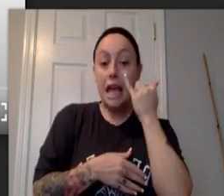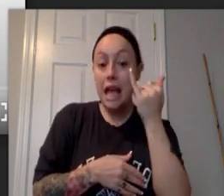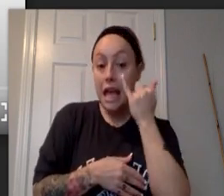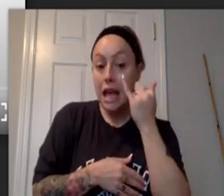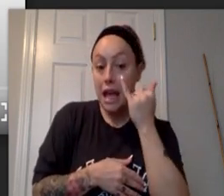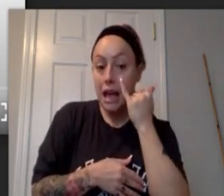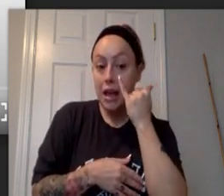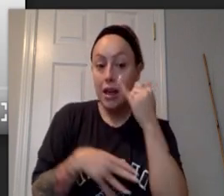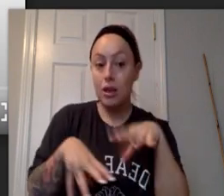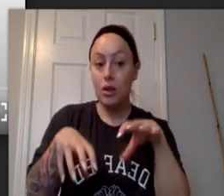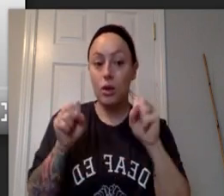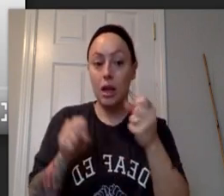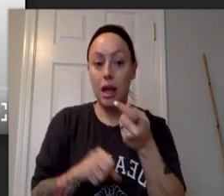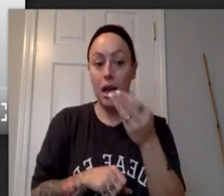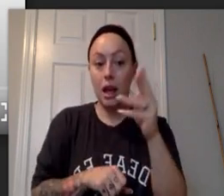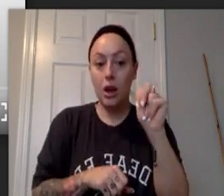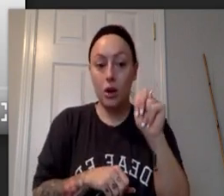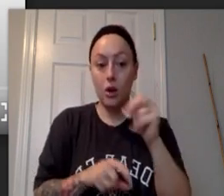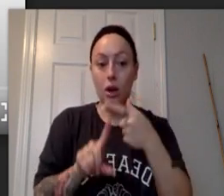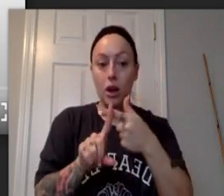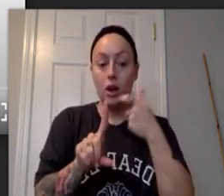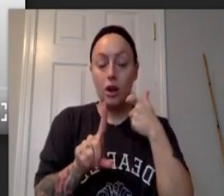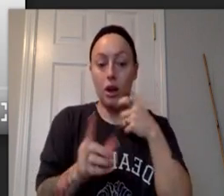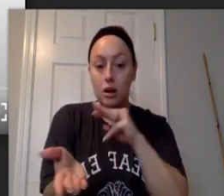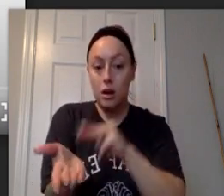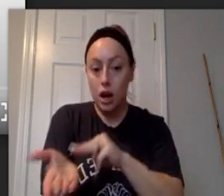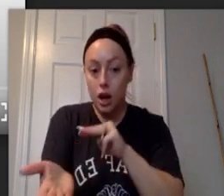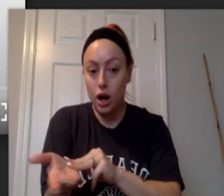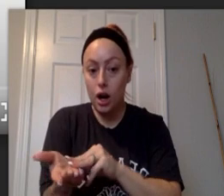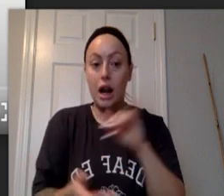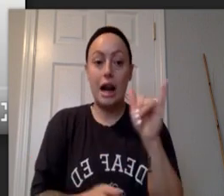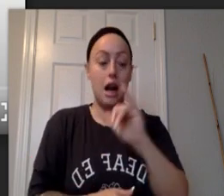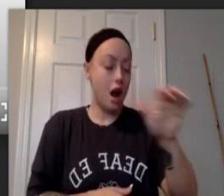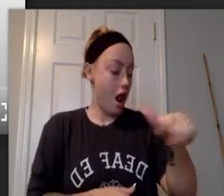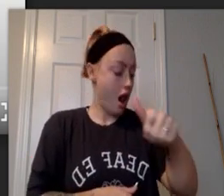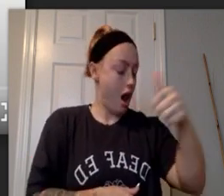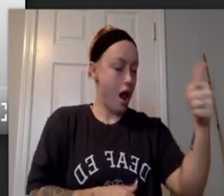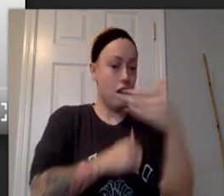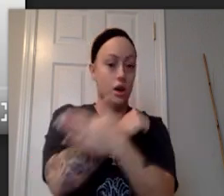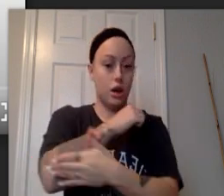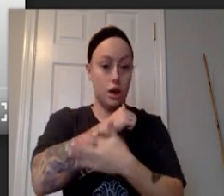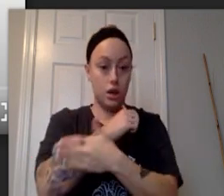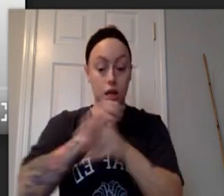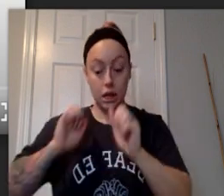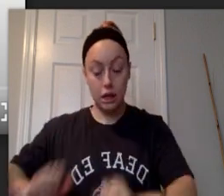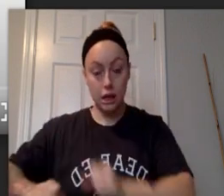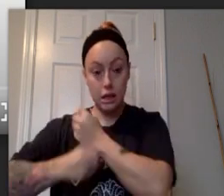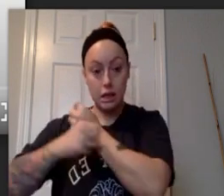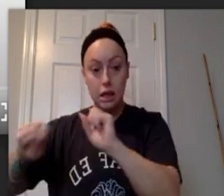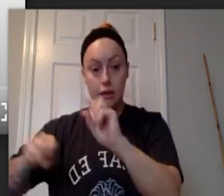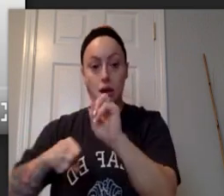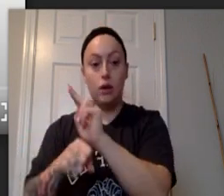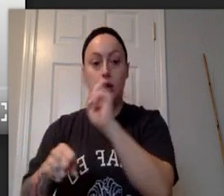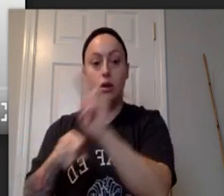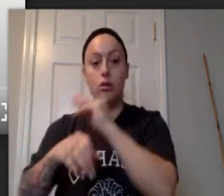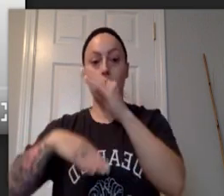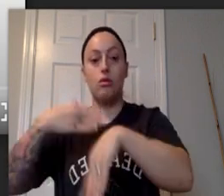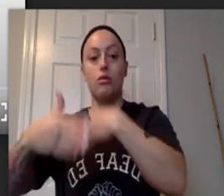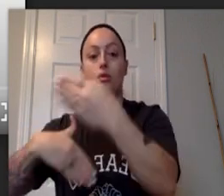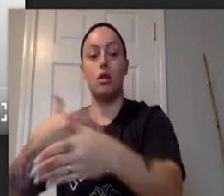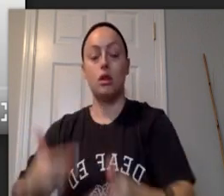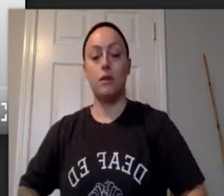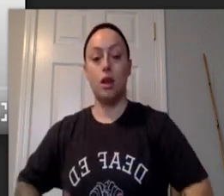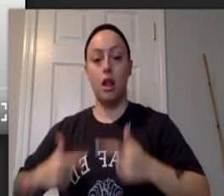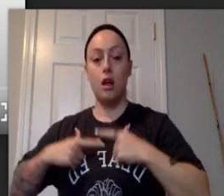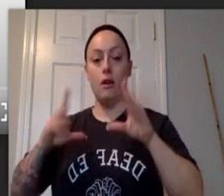your heroin from a doctor like they do in Switzerland, like they do in Vancouver, you could safely use for the rest of your life with no risk